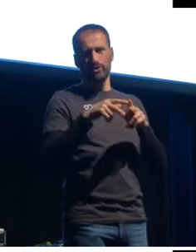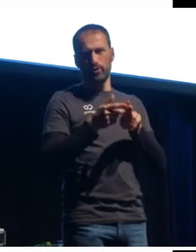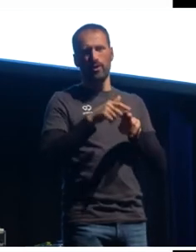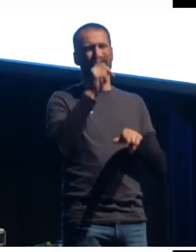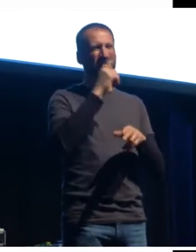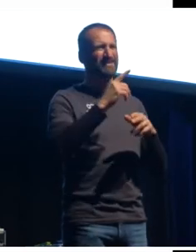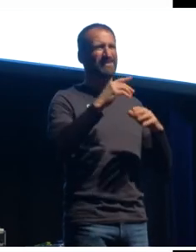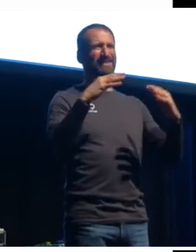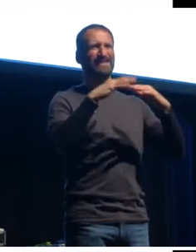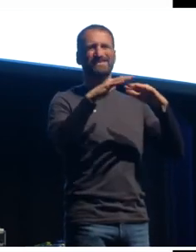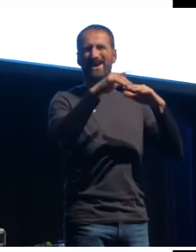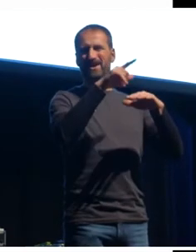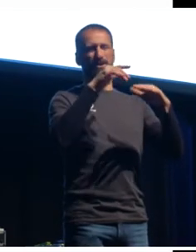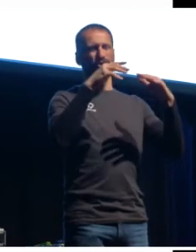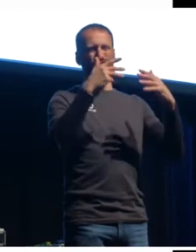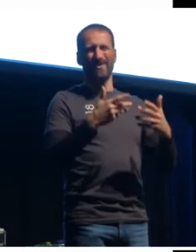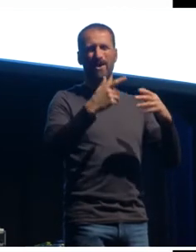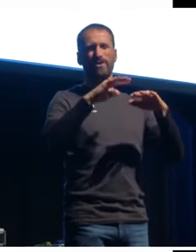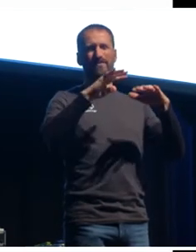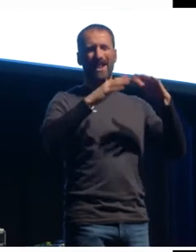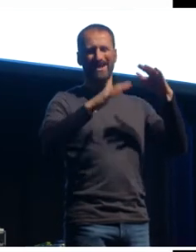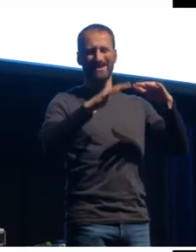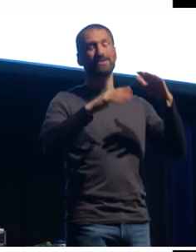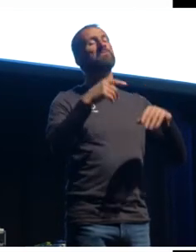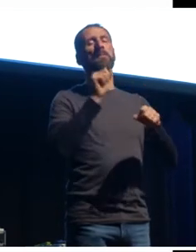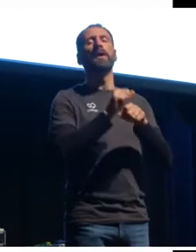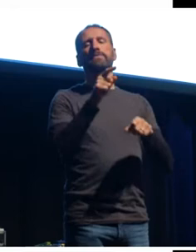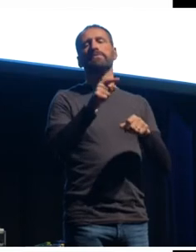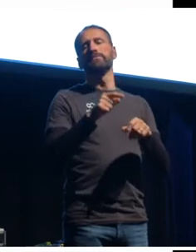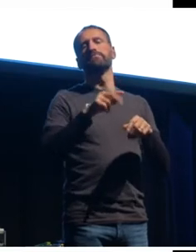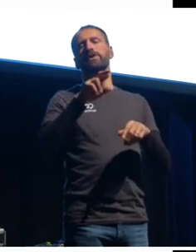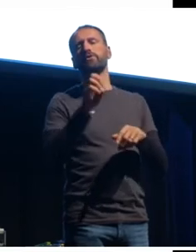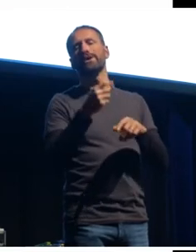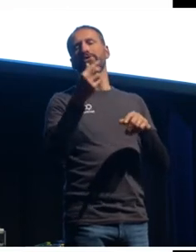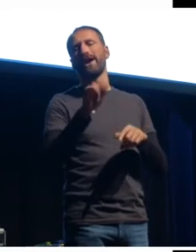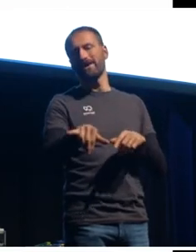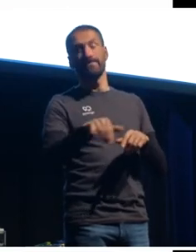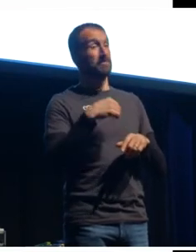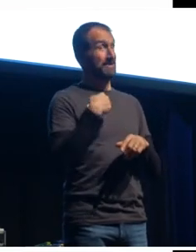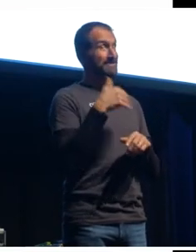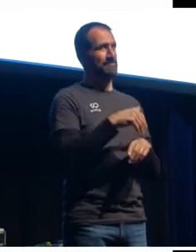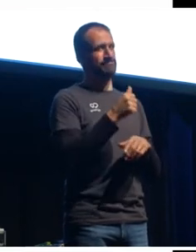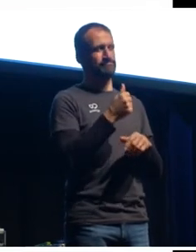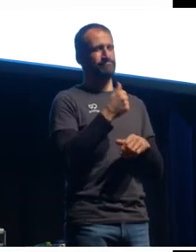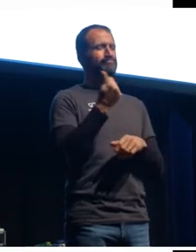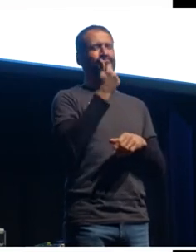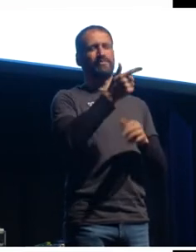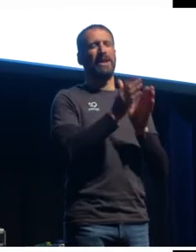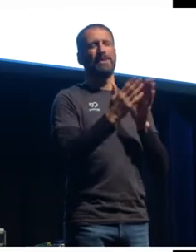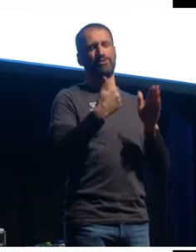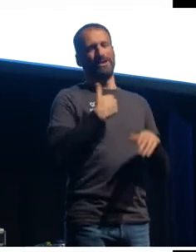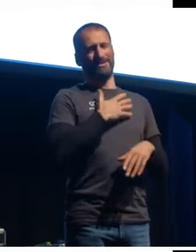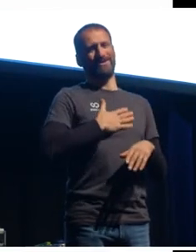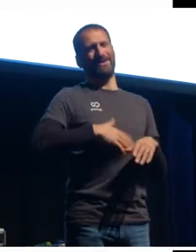network connections. And again, here's another little promise library that I like a lot. And the reason I decided to use and